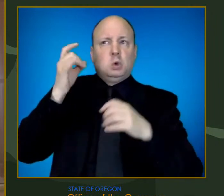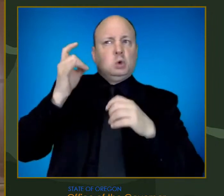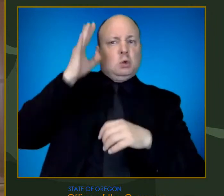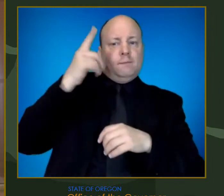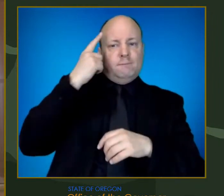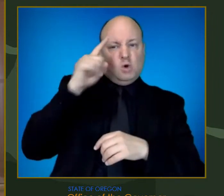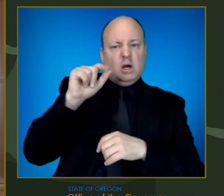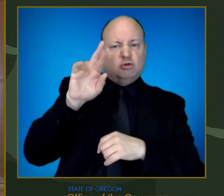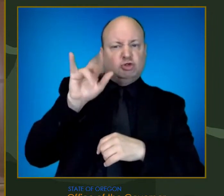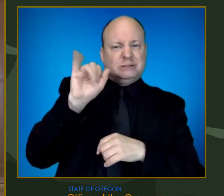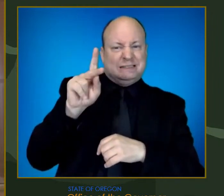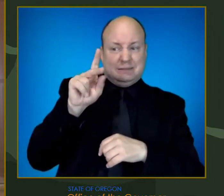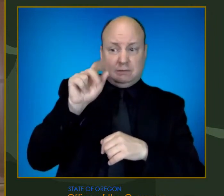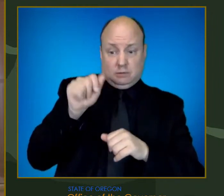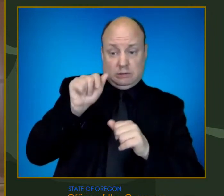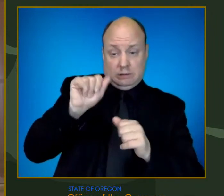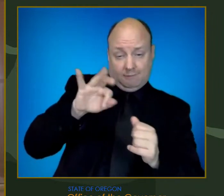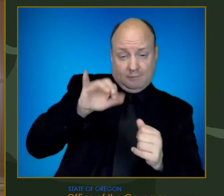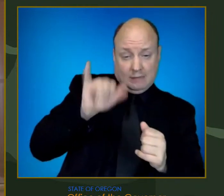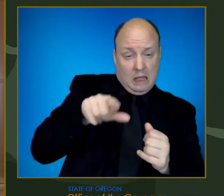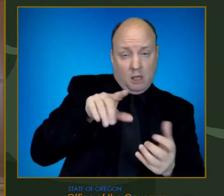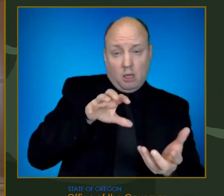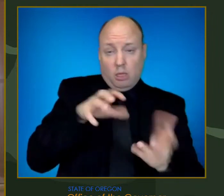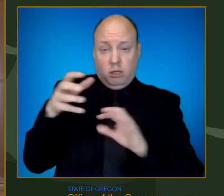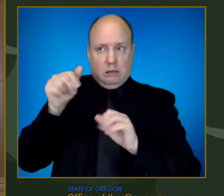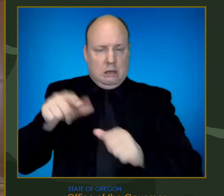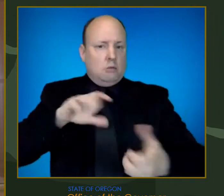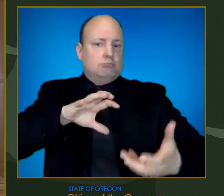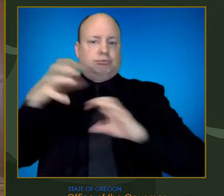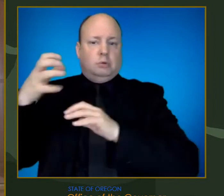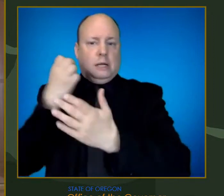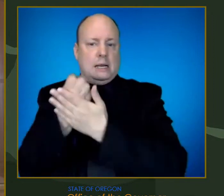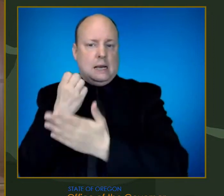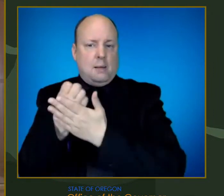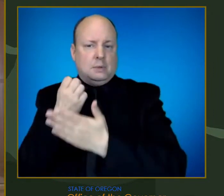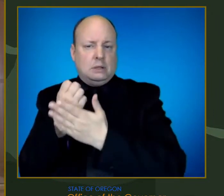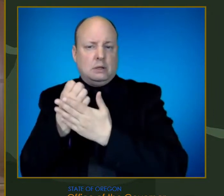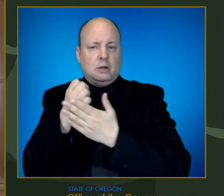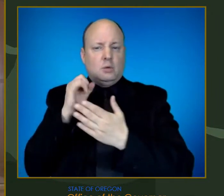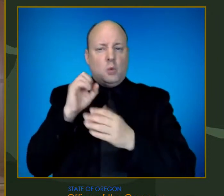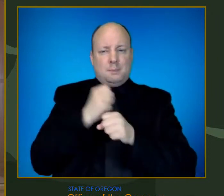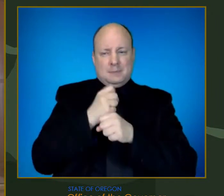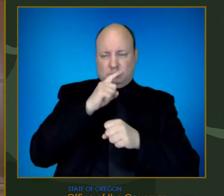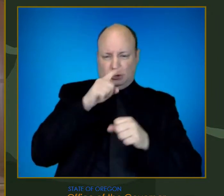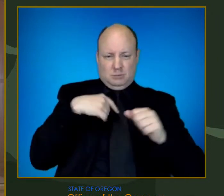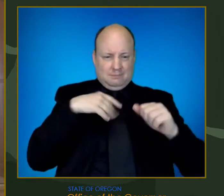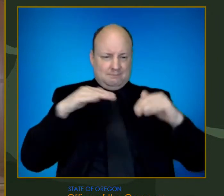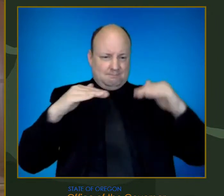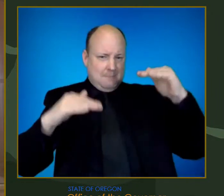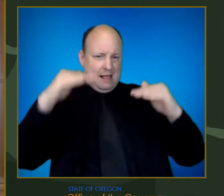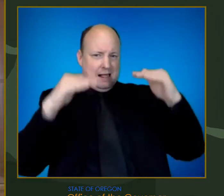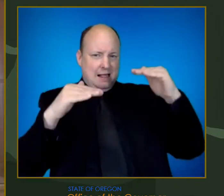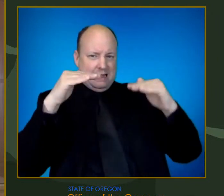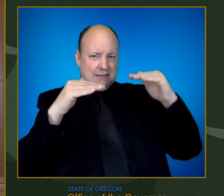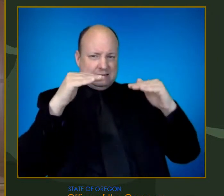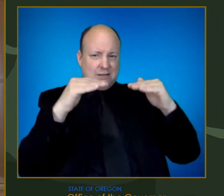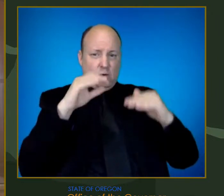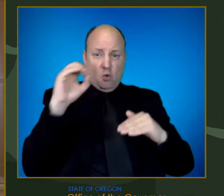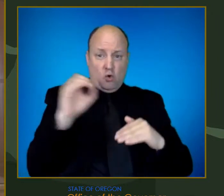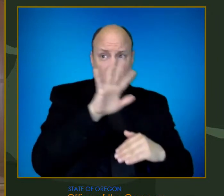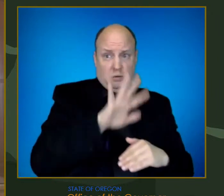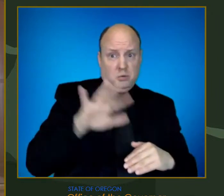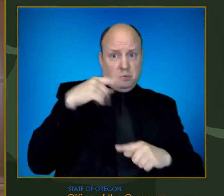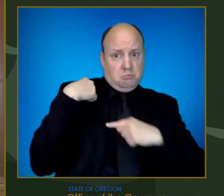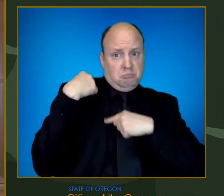always, this is a balancing. I think Oregon throughout this entire pandemic has gotten it right. Oregonians